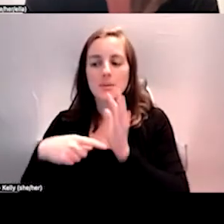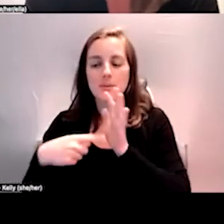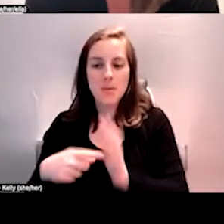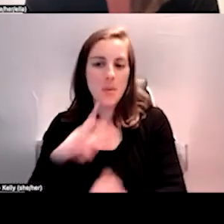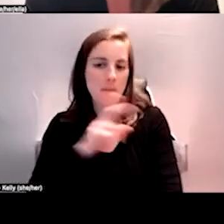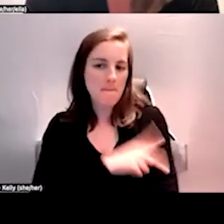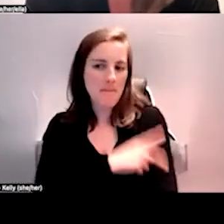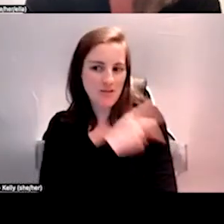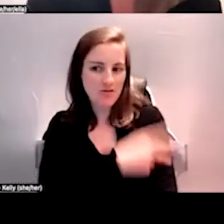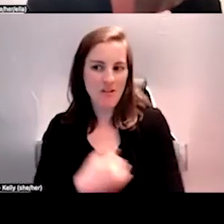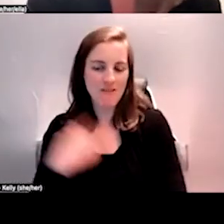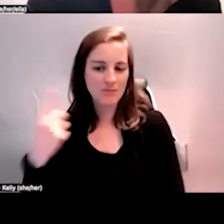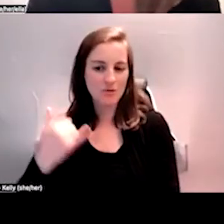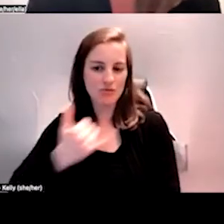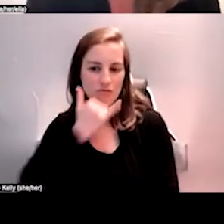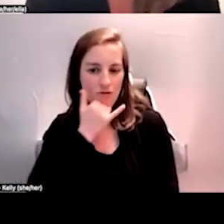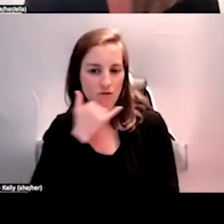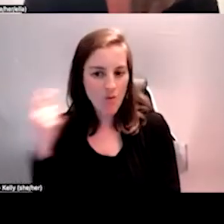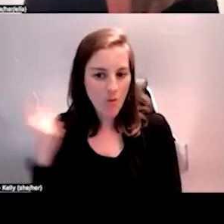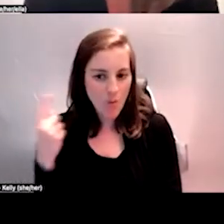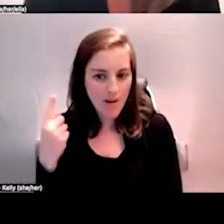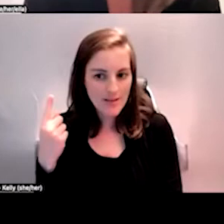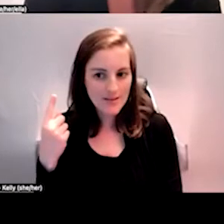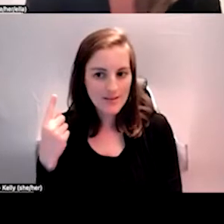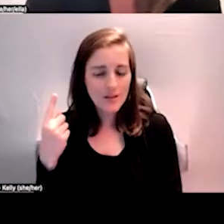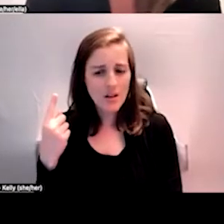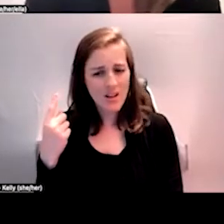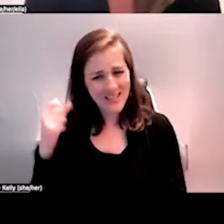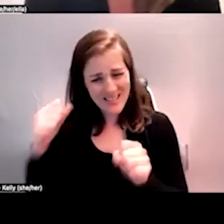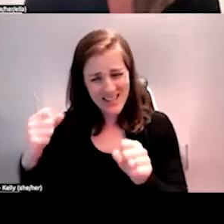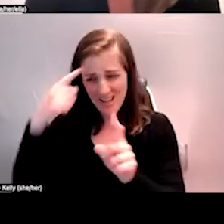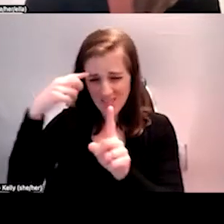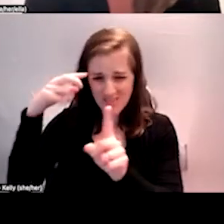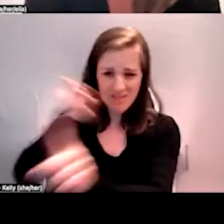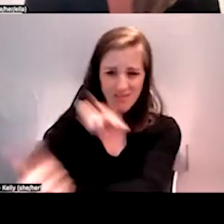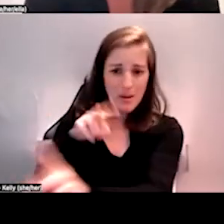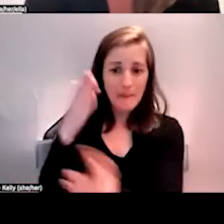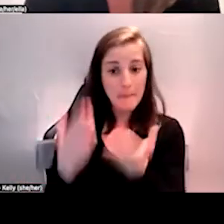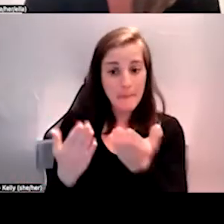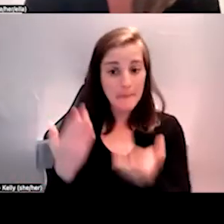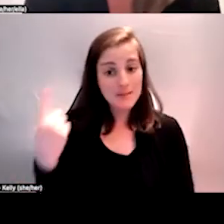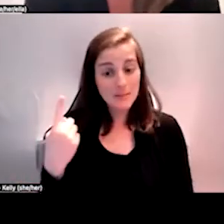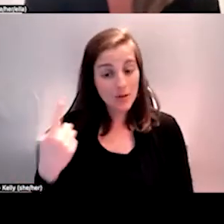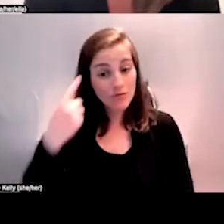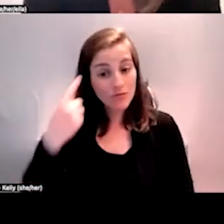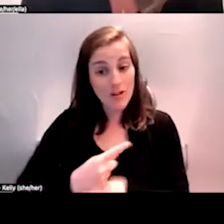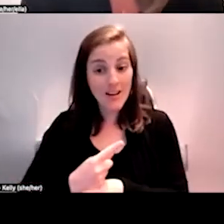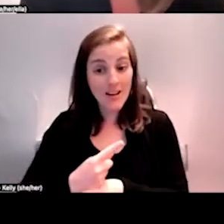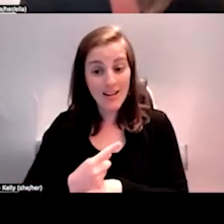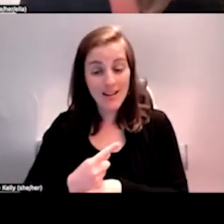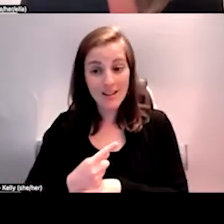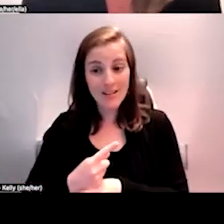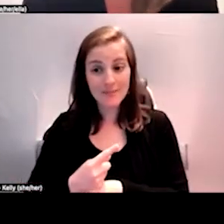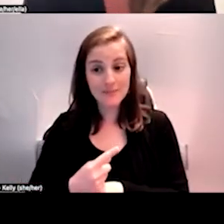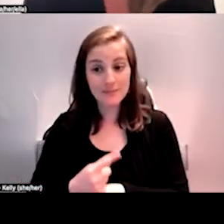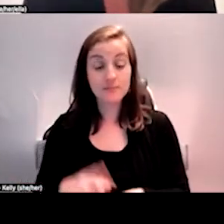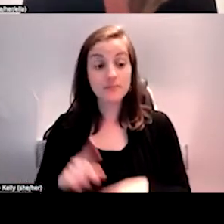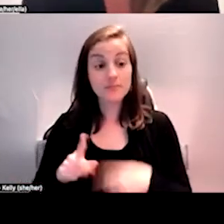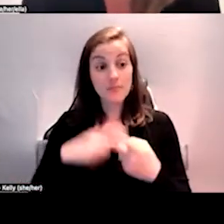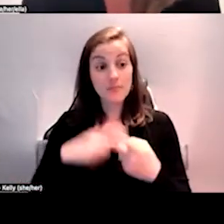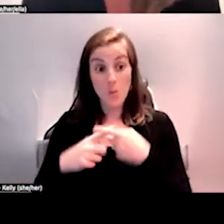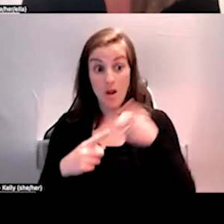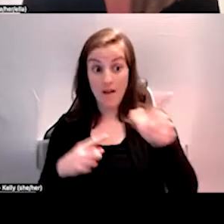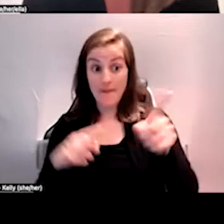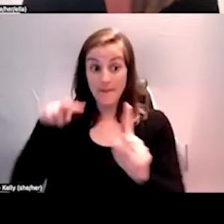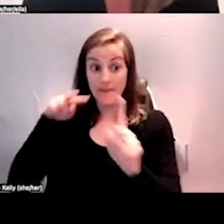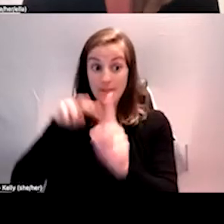that's wrong versus something that's right. And so when we're being trauma informed, we're not presuming that there's something that's